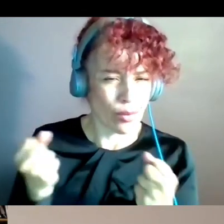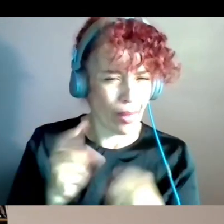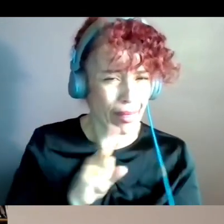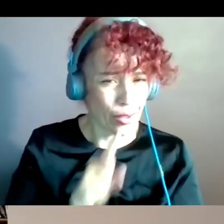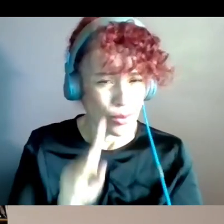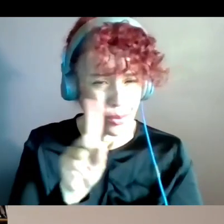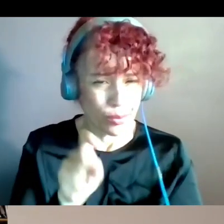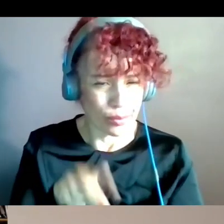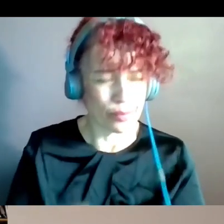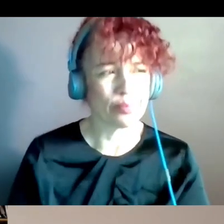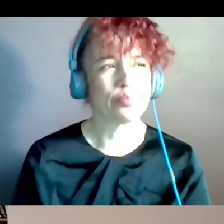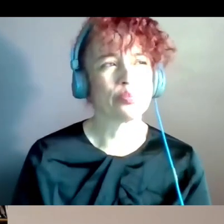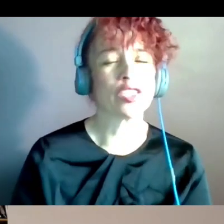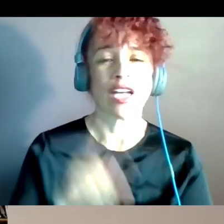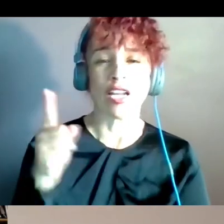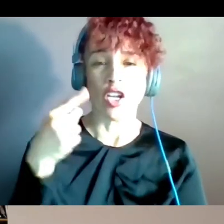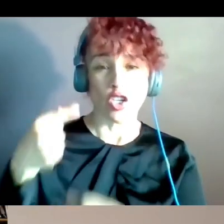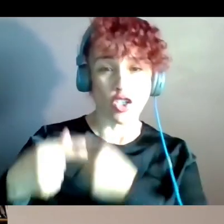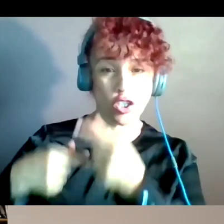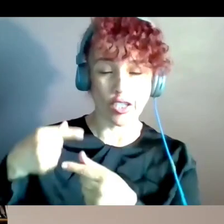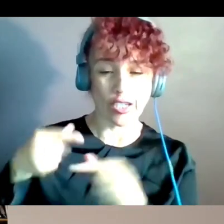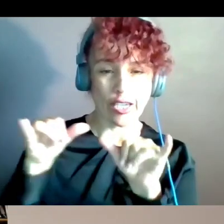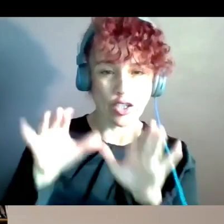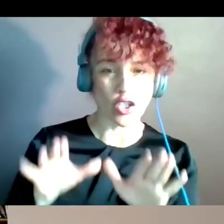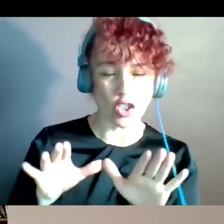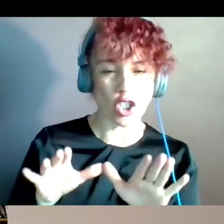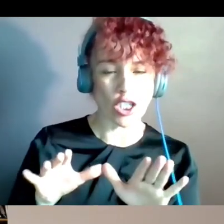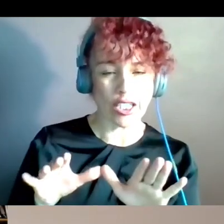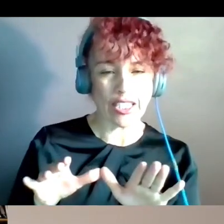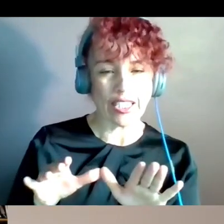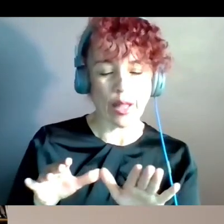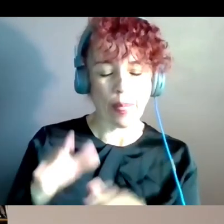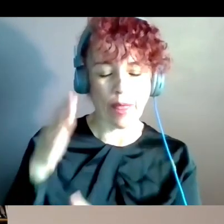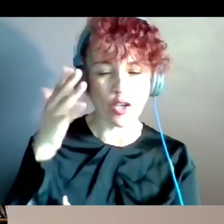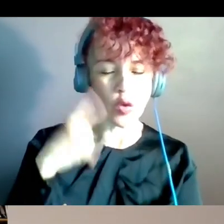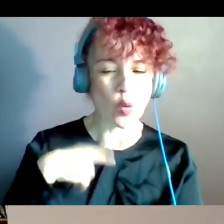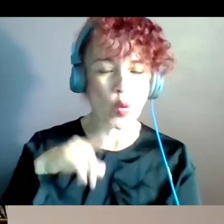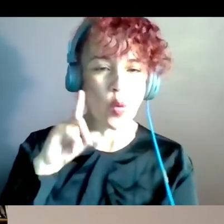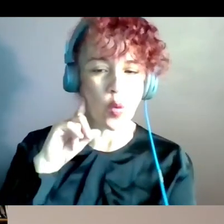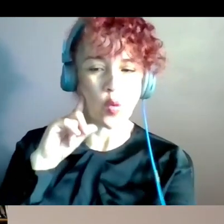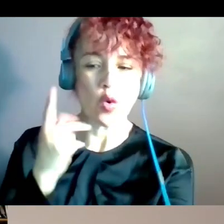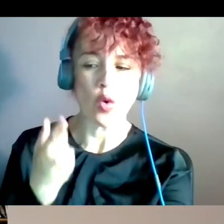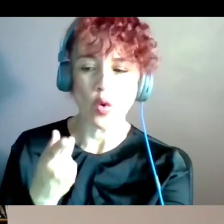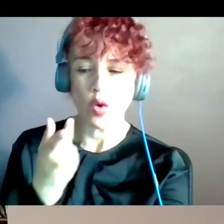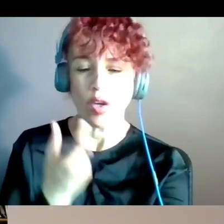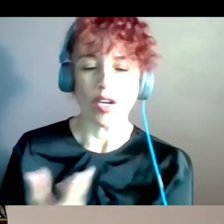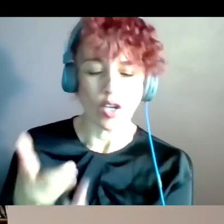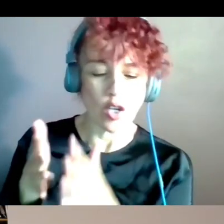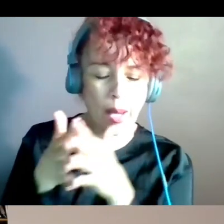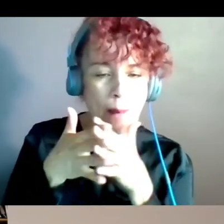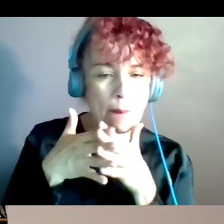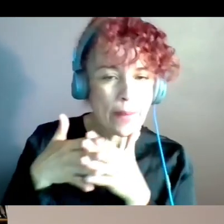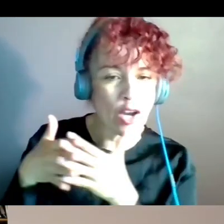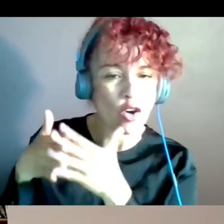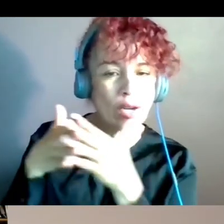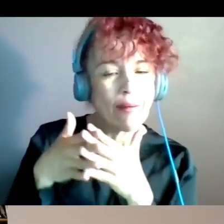true? So the only genetic engineering that or fiddling that I've heard is to try and bring back the American chestnut,